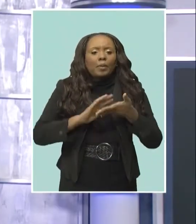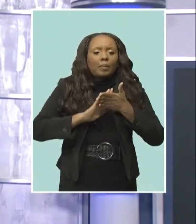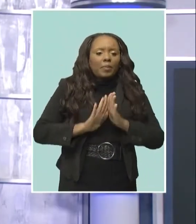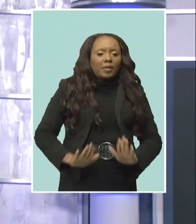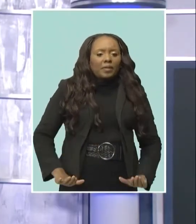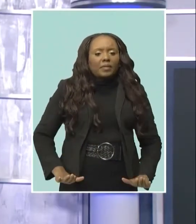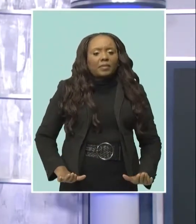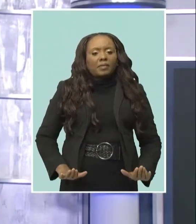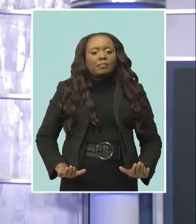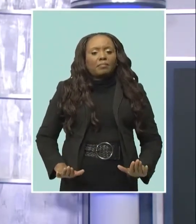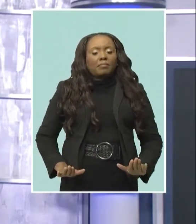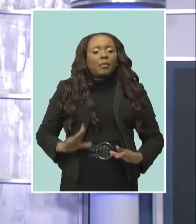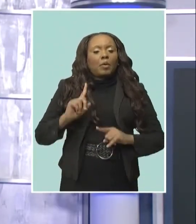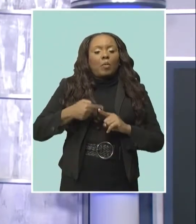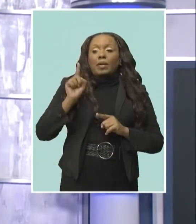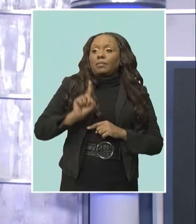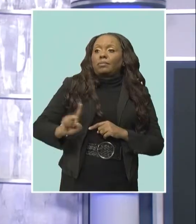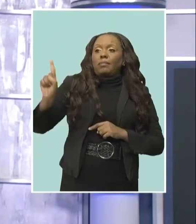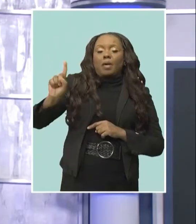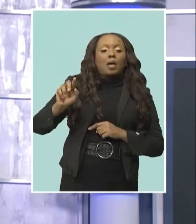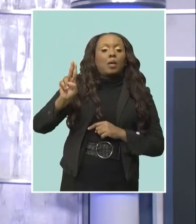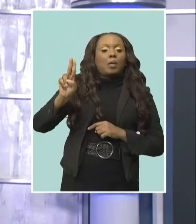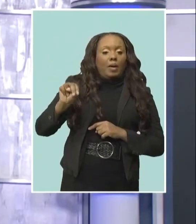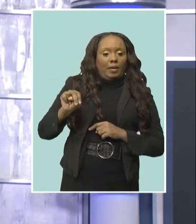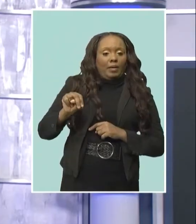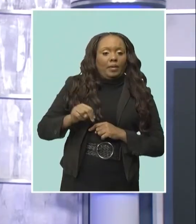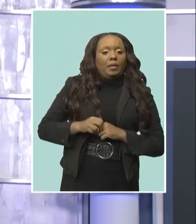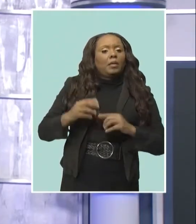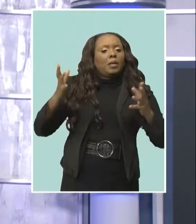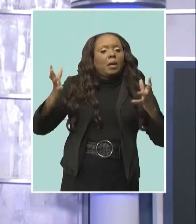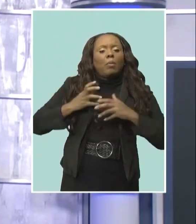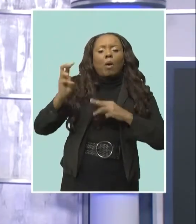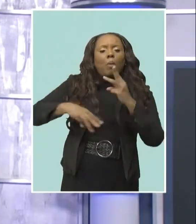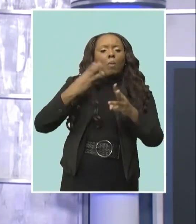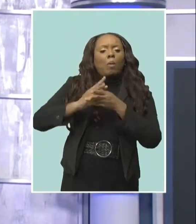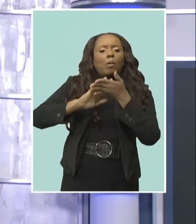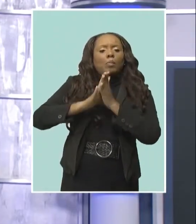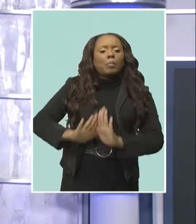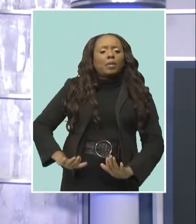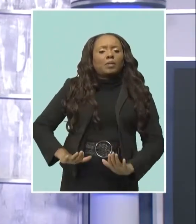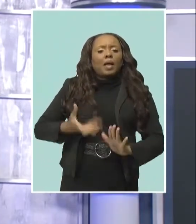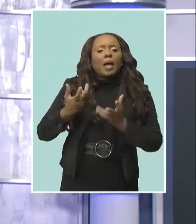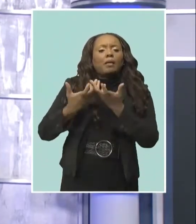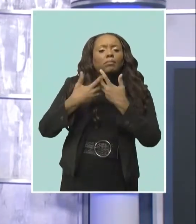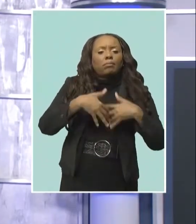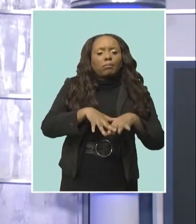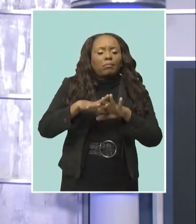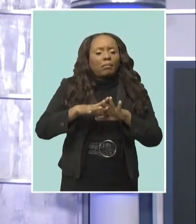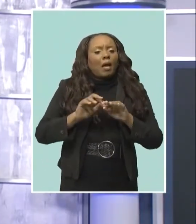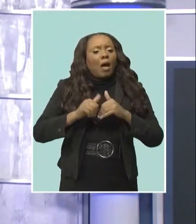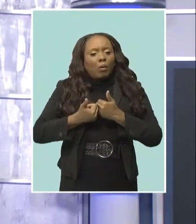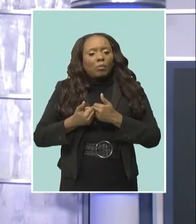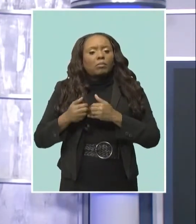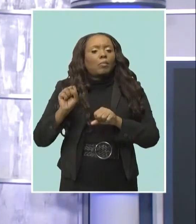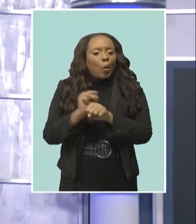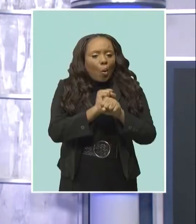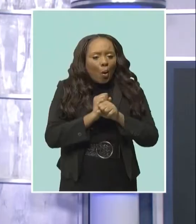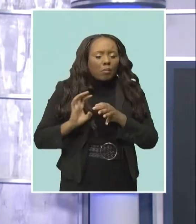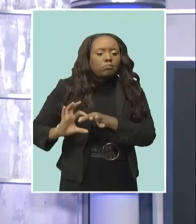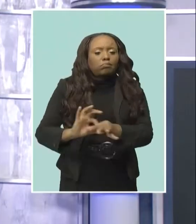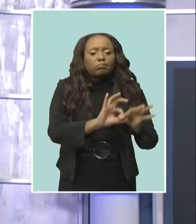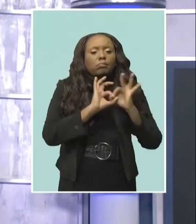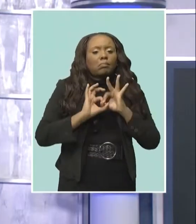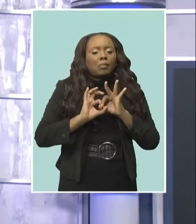Nations, suggesting global efforts towards peace and reconciliation can only be sustained through a collective approach. Barbados'